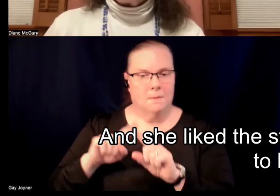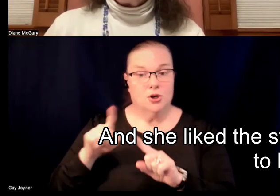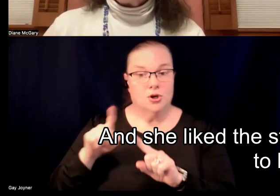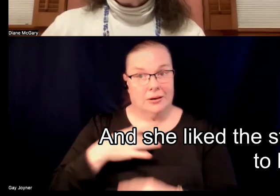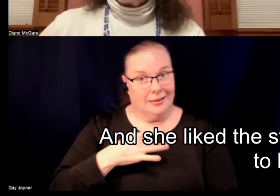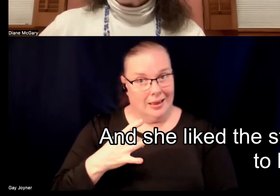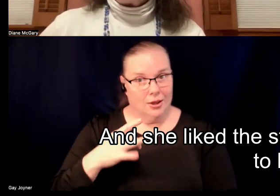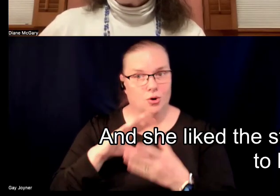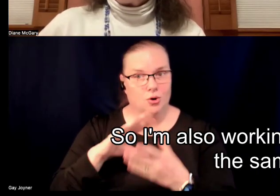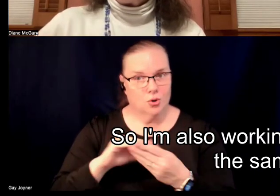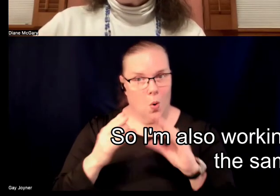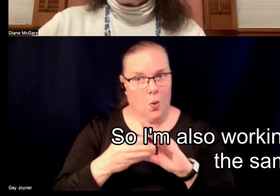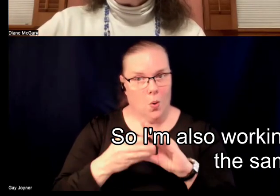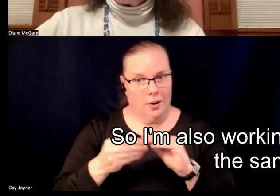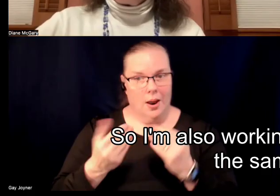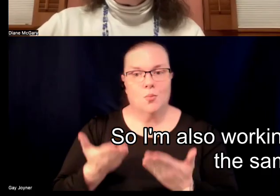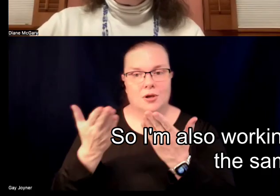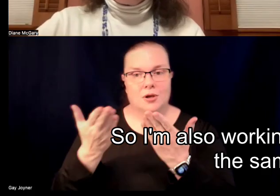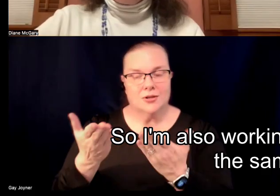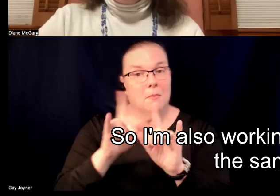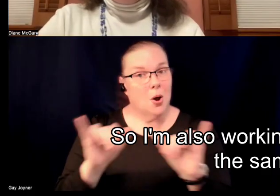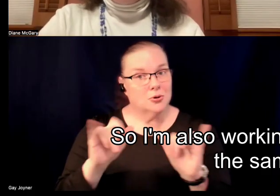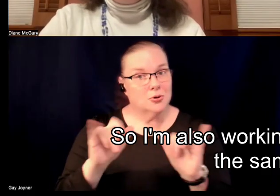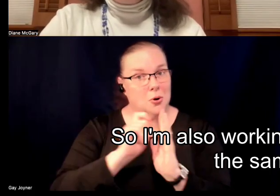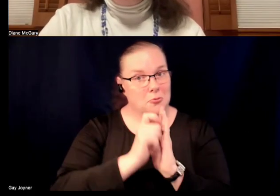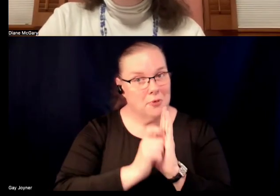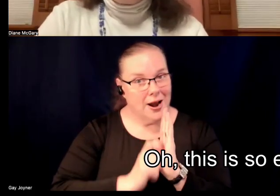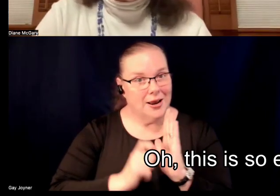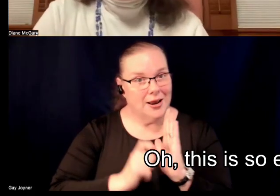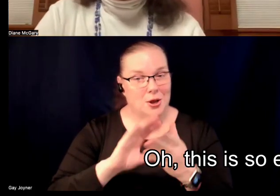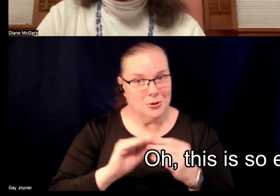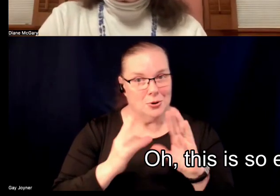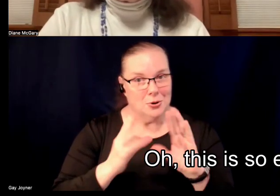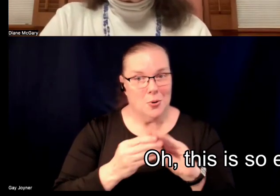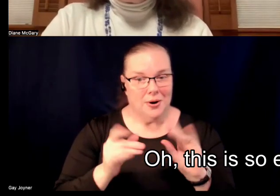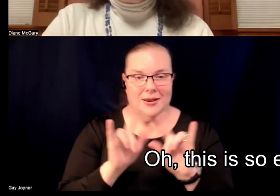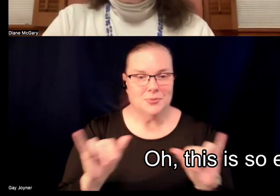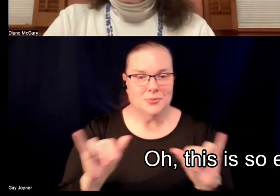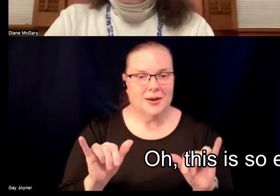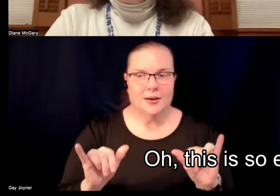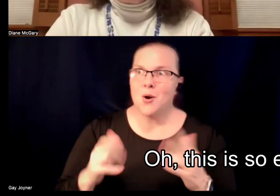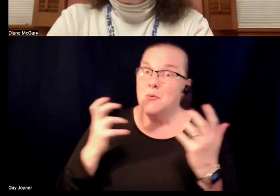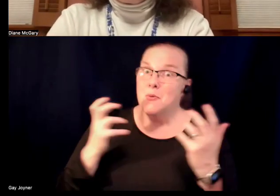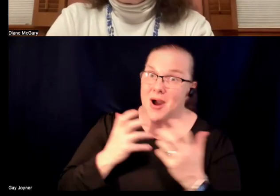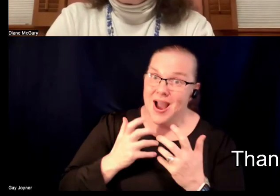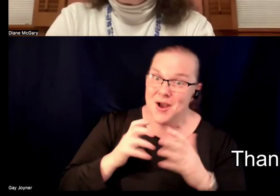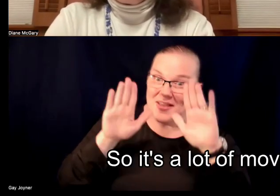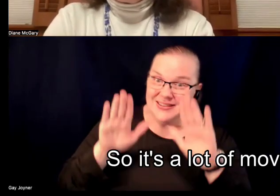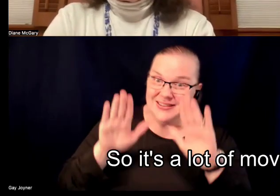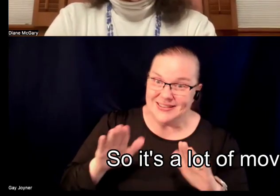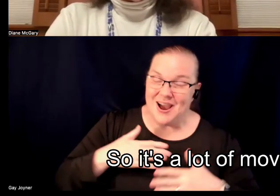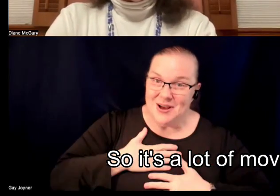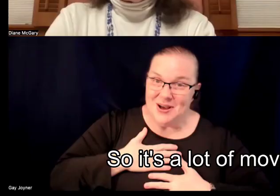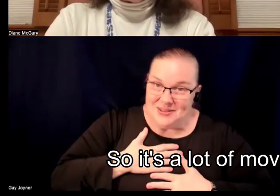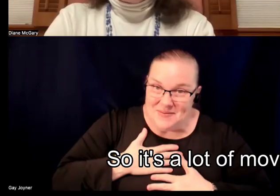the story that I presented to her. So I'm also working on writing that at the same time. Oh, this is so exciting, Ariana. Thank you.